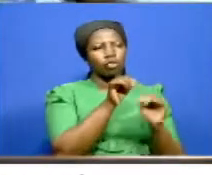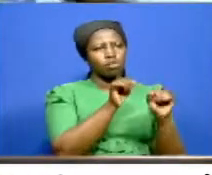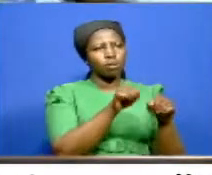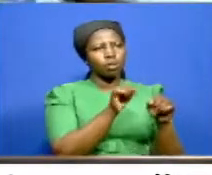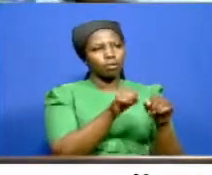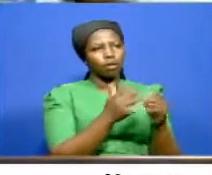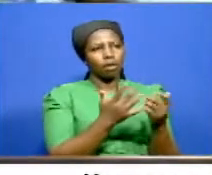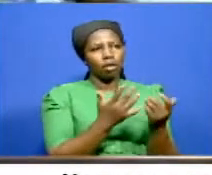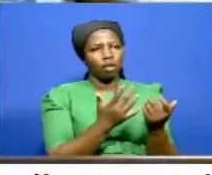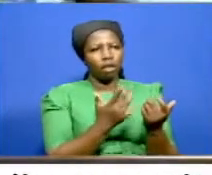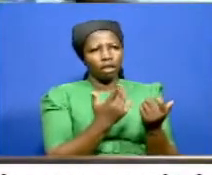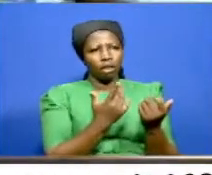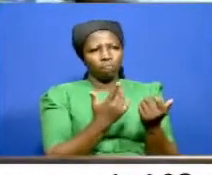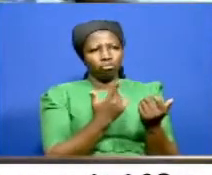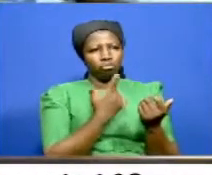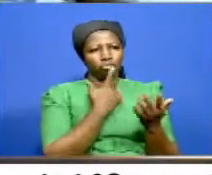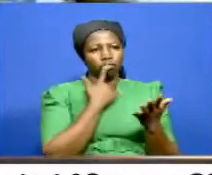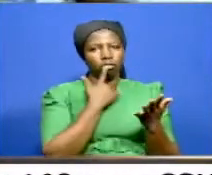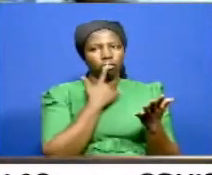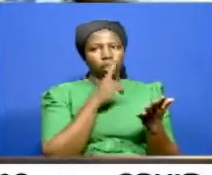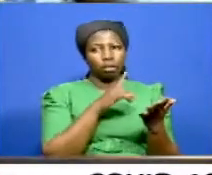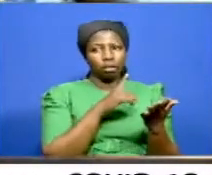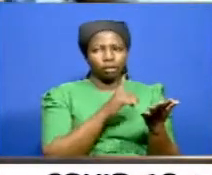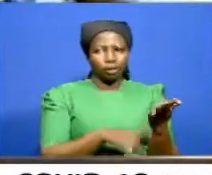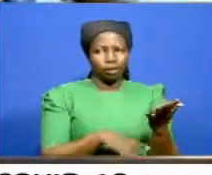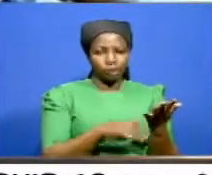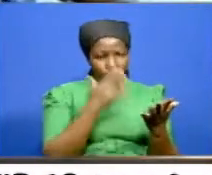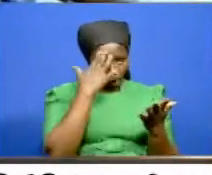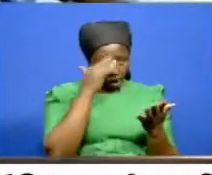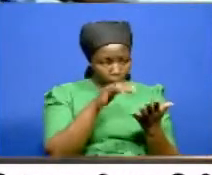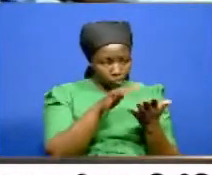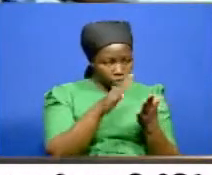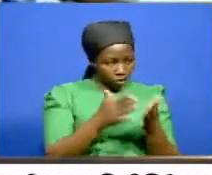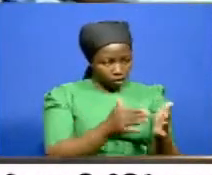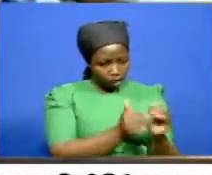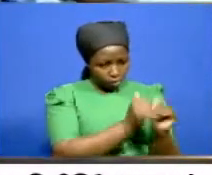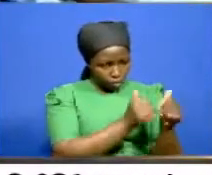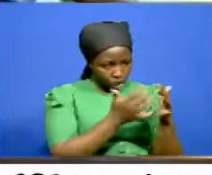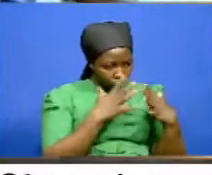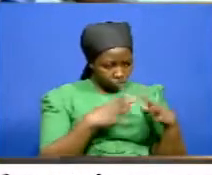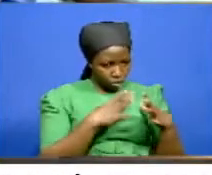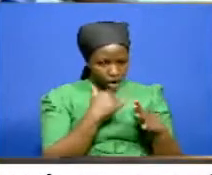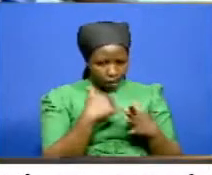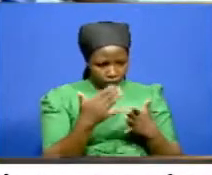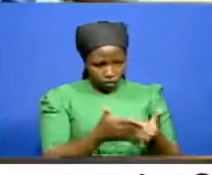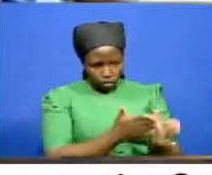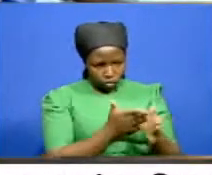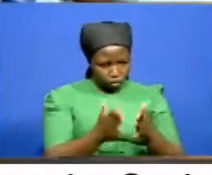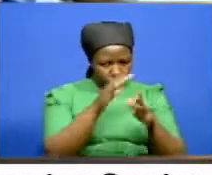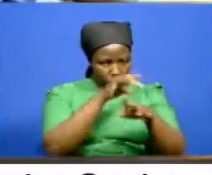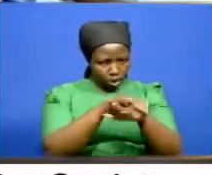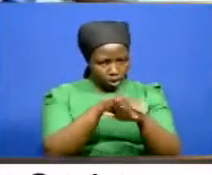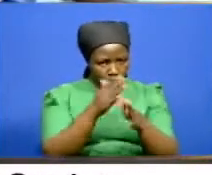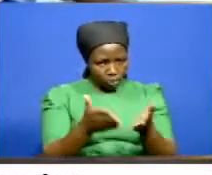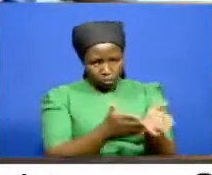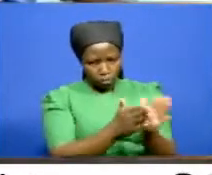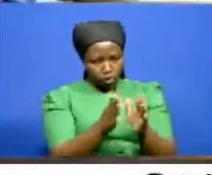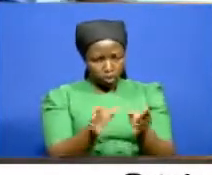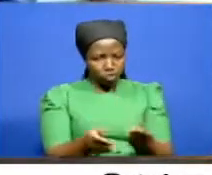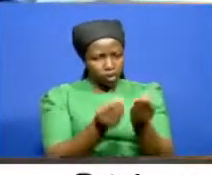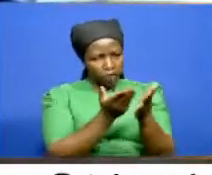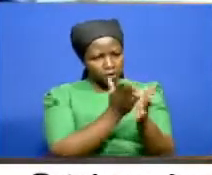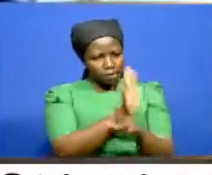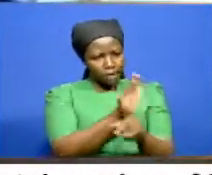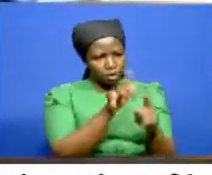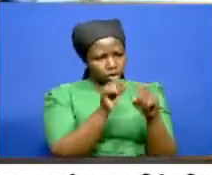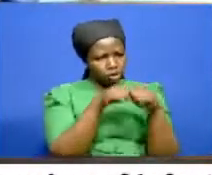to maybe the fact that not most sportsmen have that opportunity to maybe get a chance to give back to society? Because we